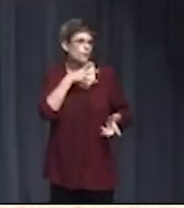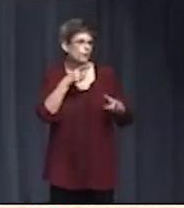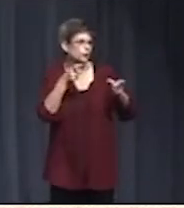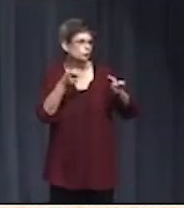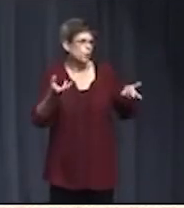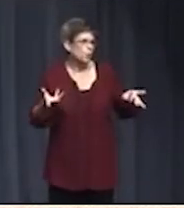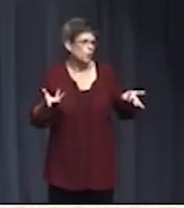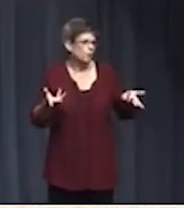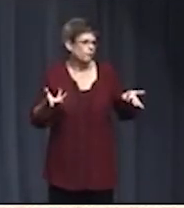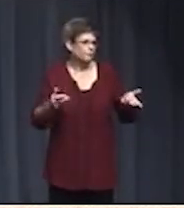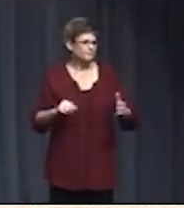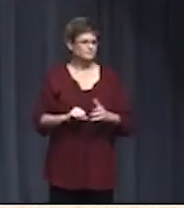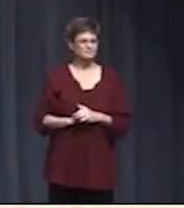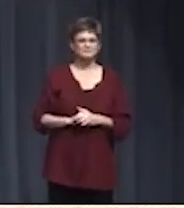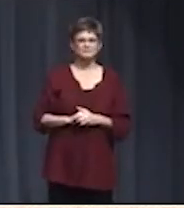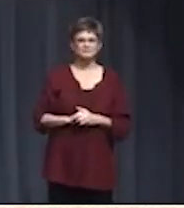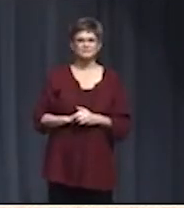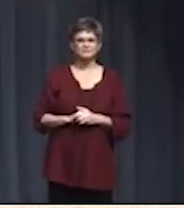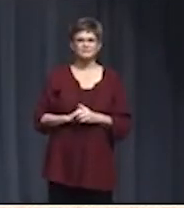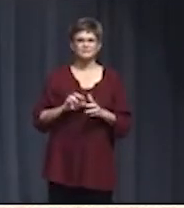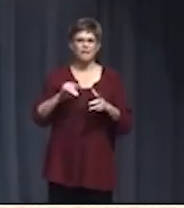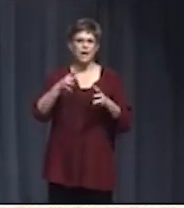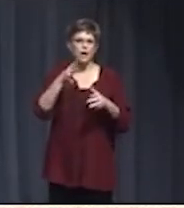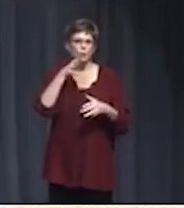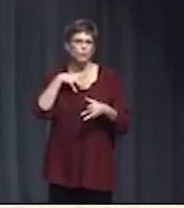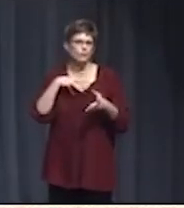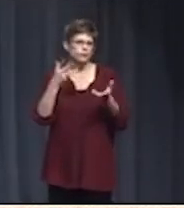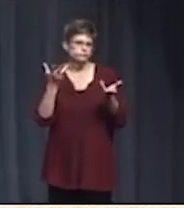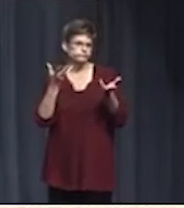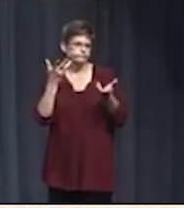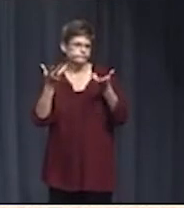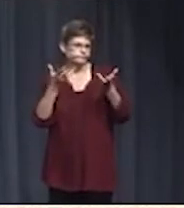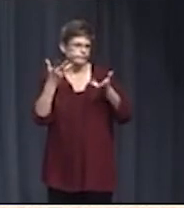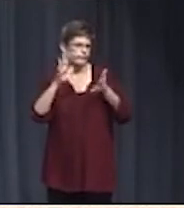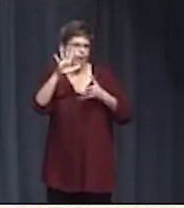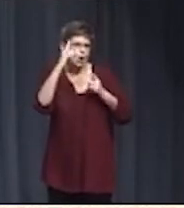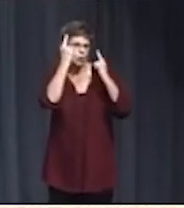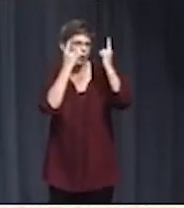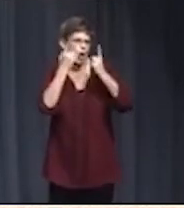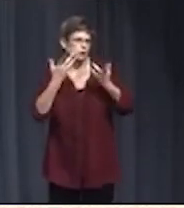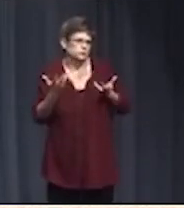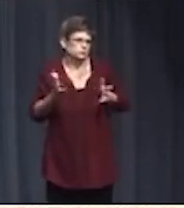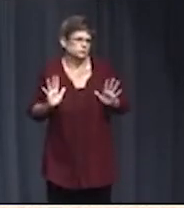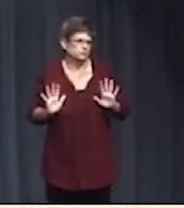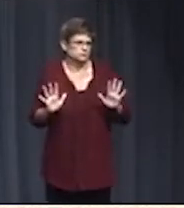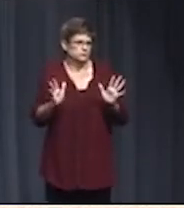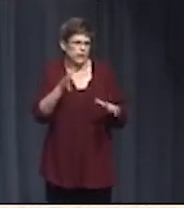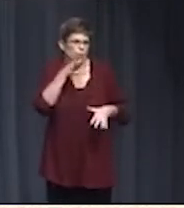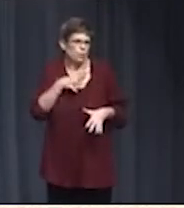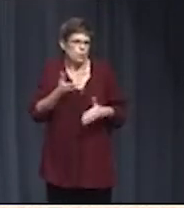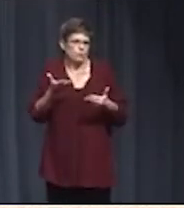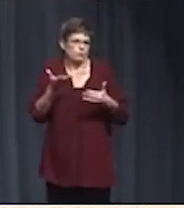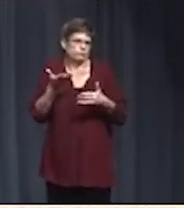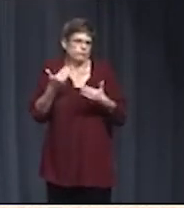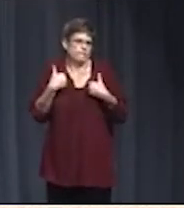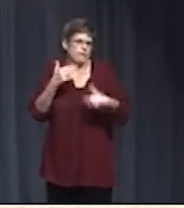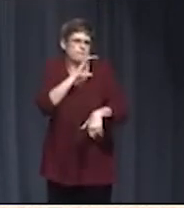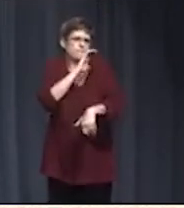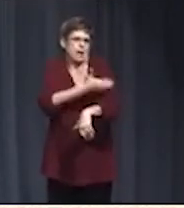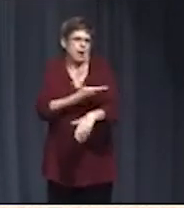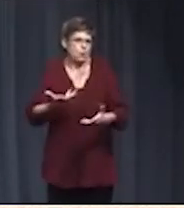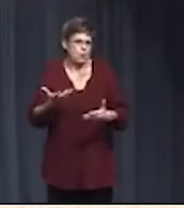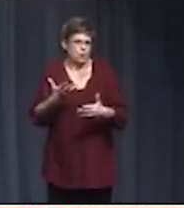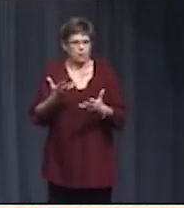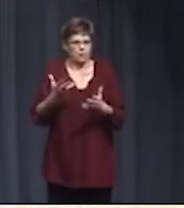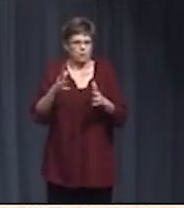assets, thoughts, whatever you want to call it. That a woman has power over you. I will never